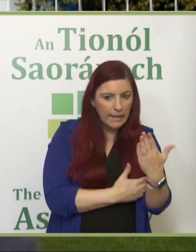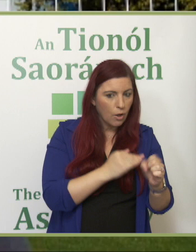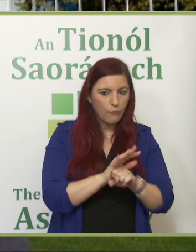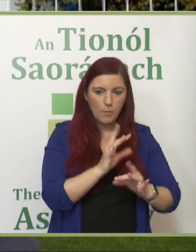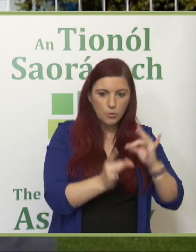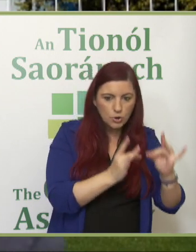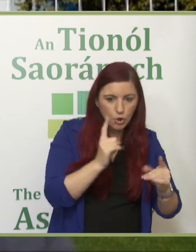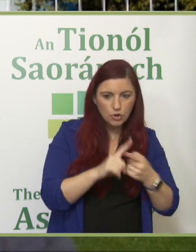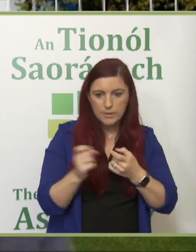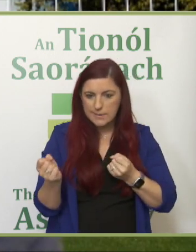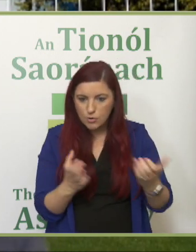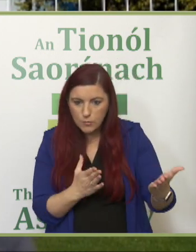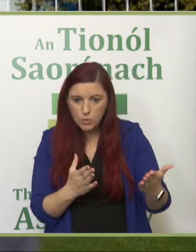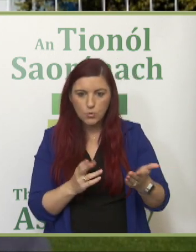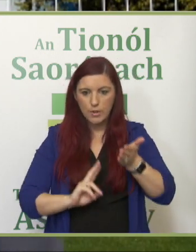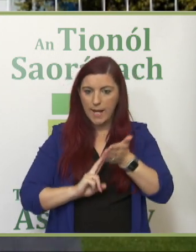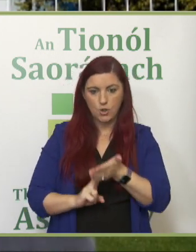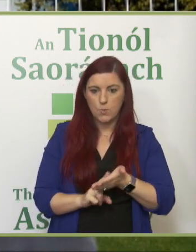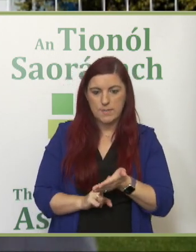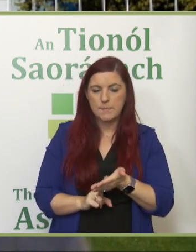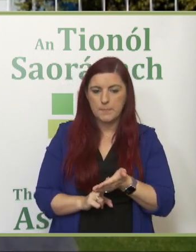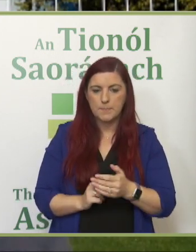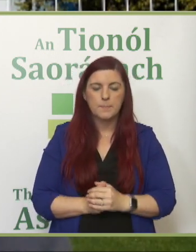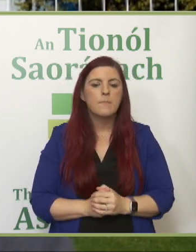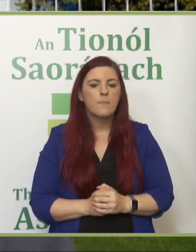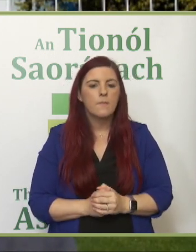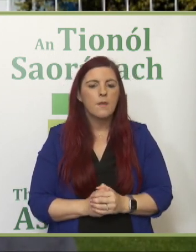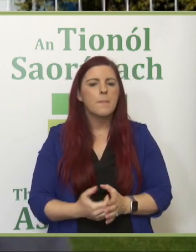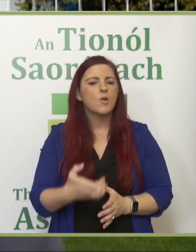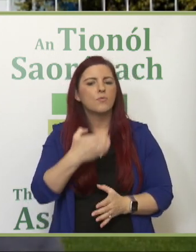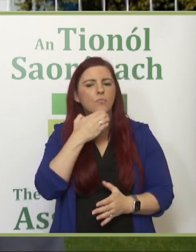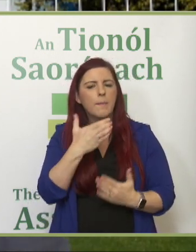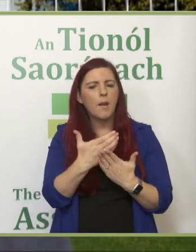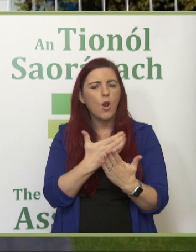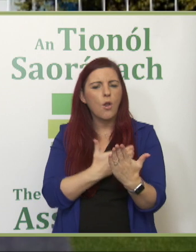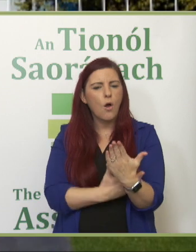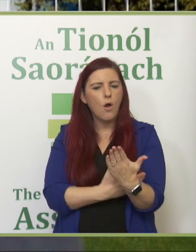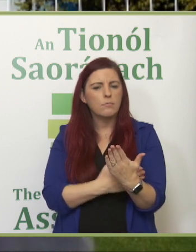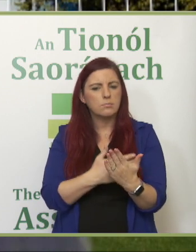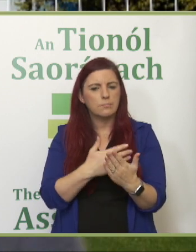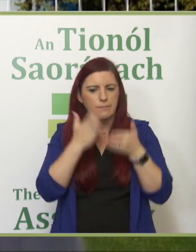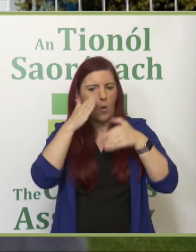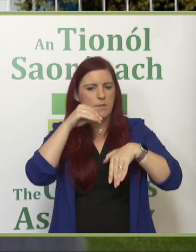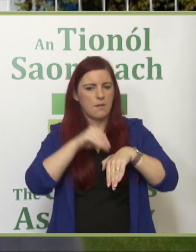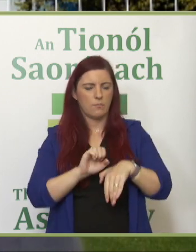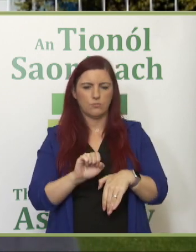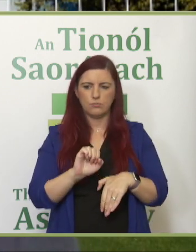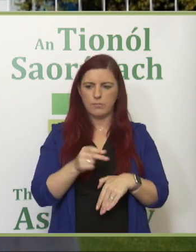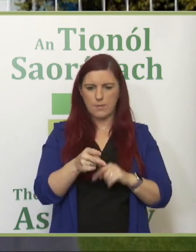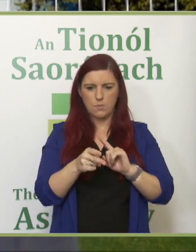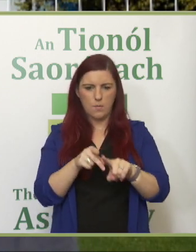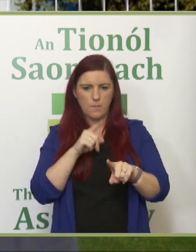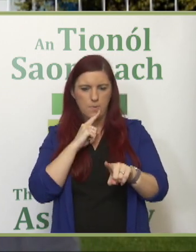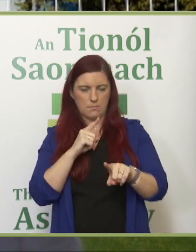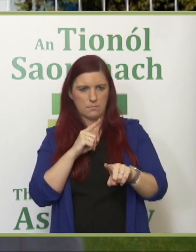distribution, possession, and use. The criminal law is the ultimo ratio and therefore is a very strict measure to